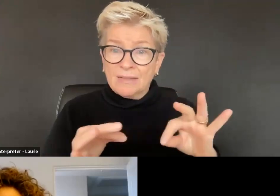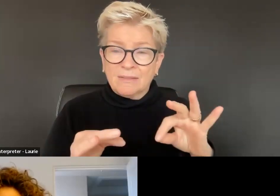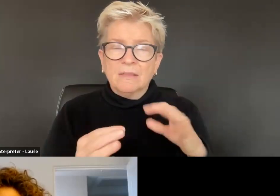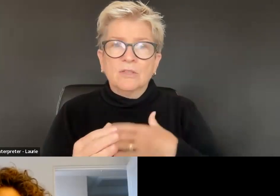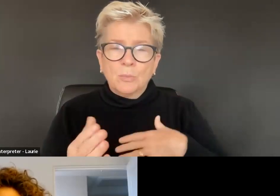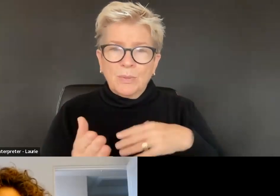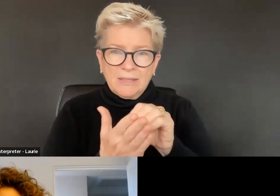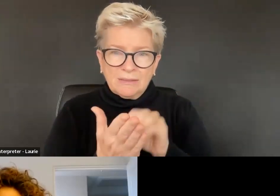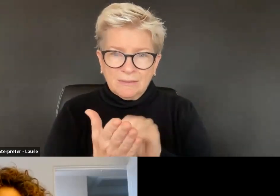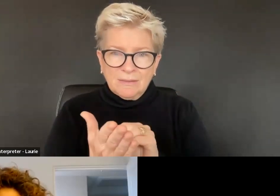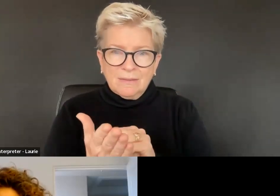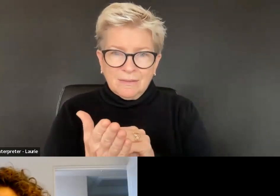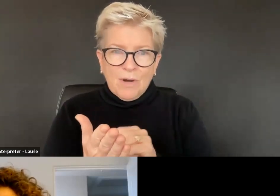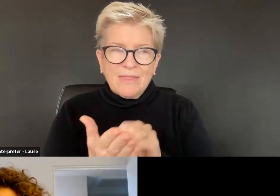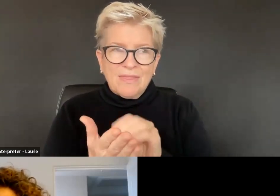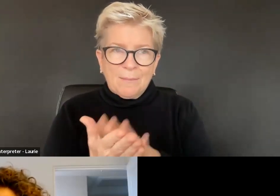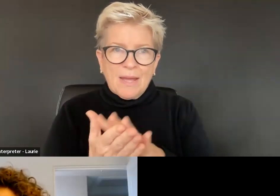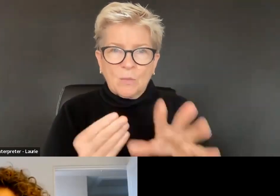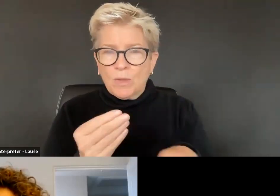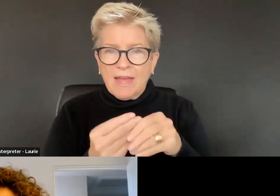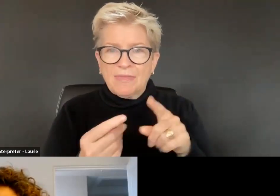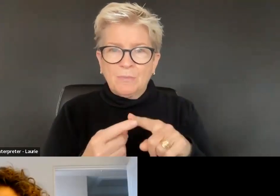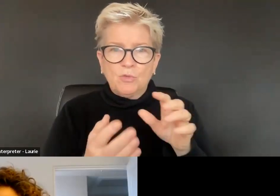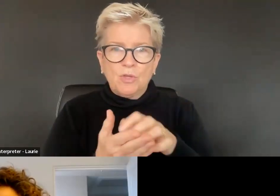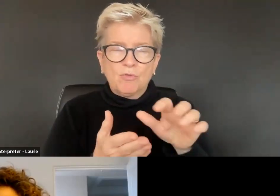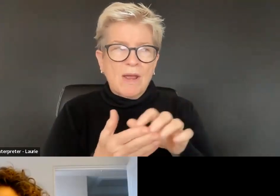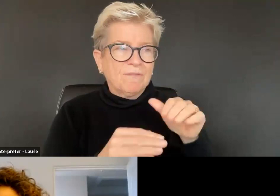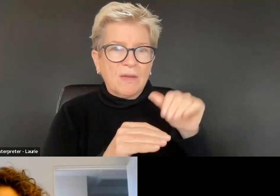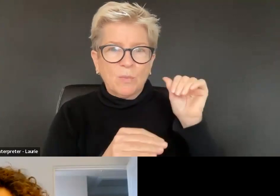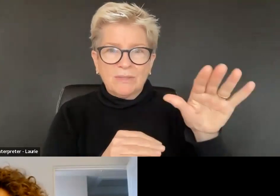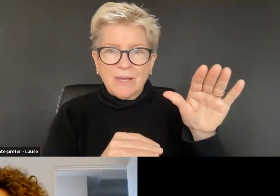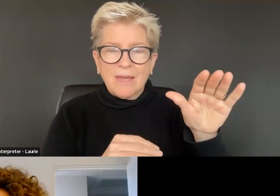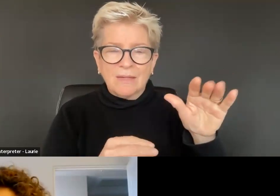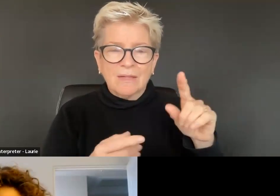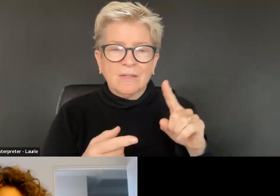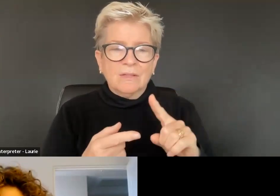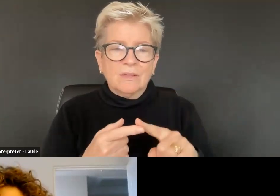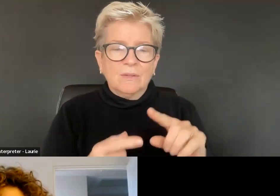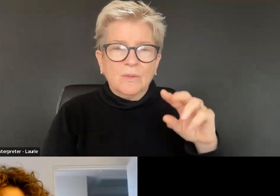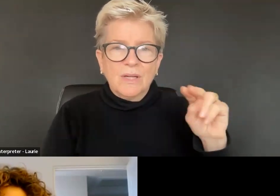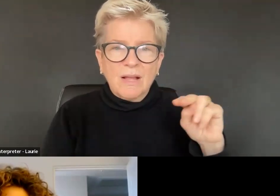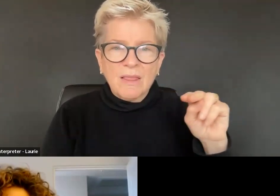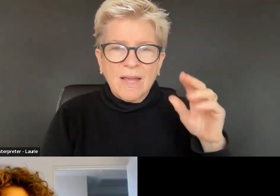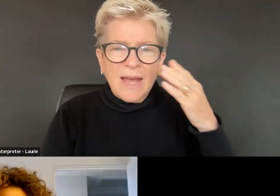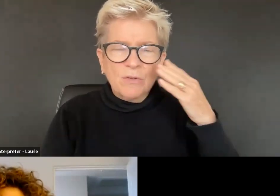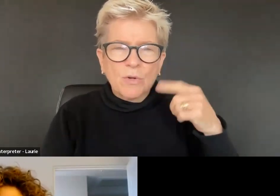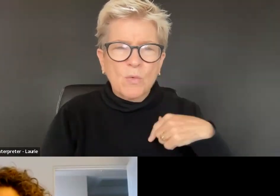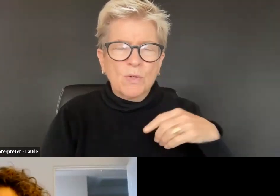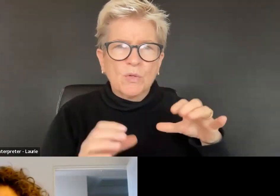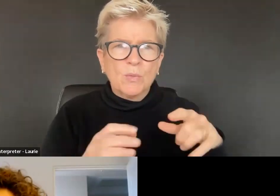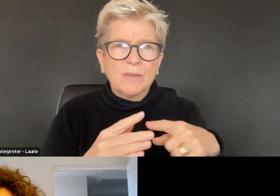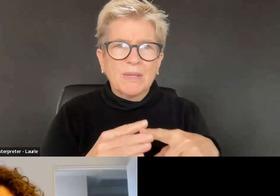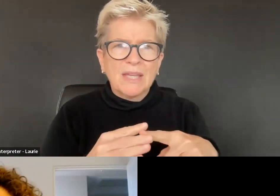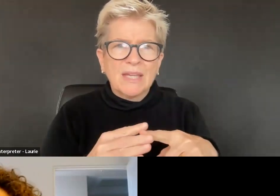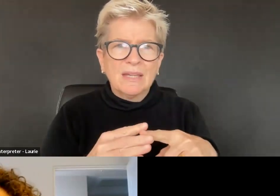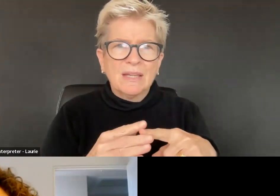We'll include them in this draft that will be sent out for, and Nicola, I don't know if we're doing it at the outset or if we're doing, I